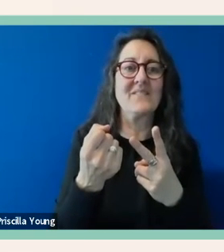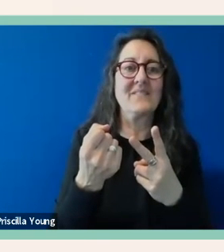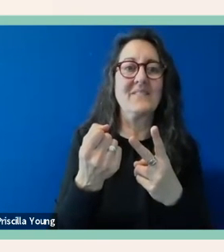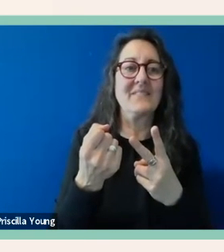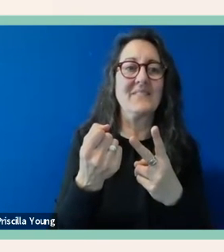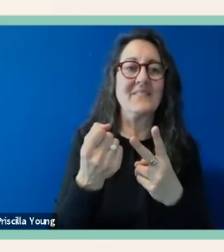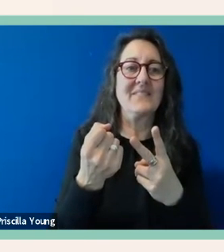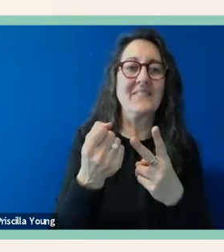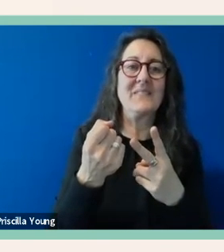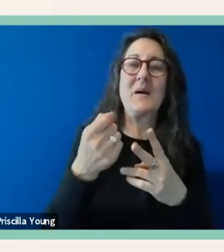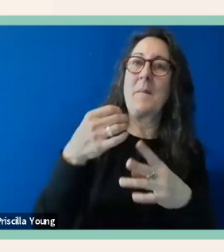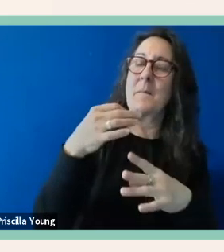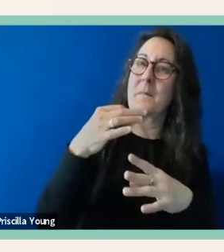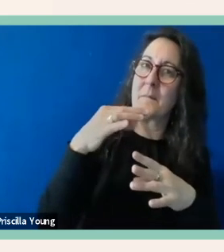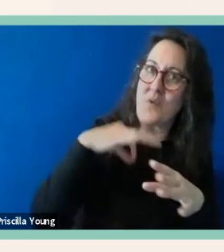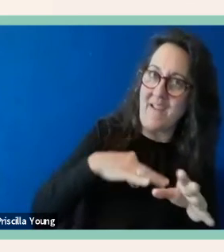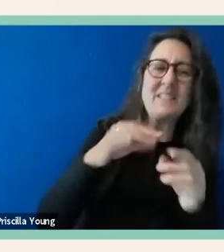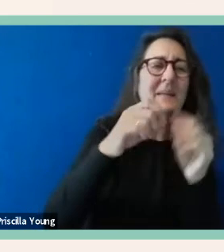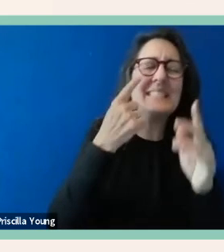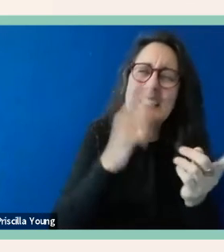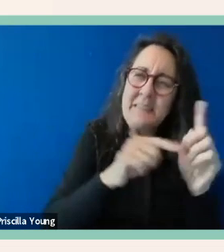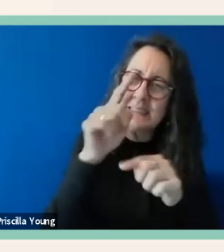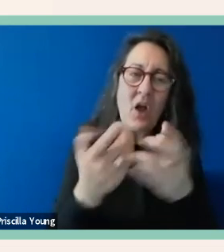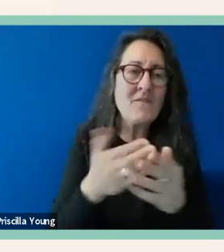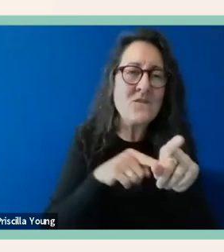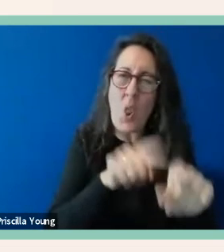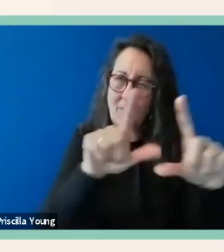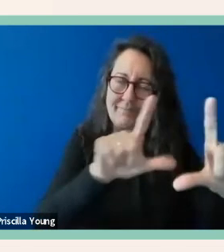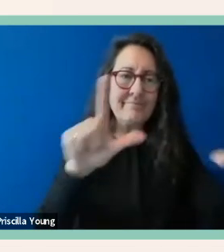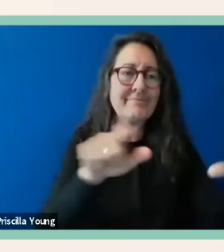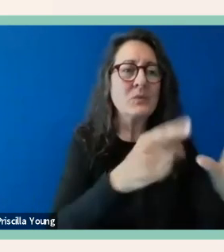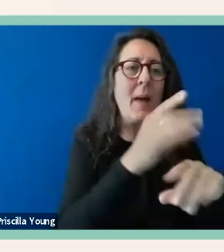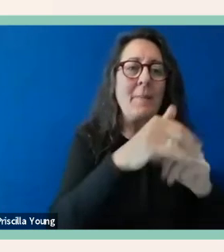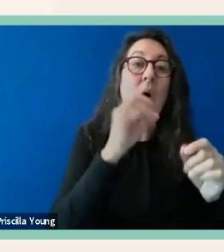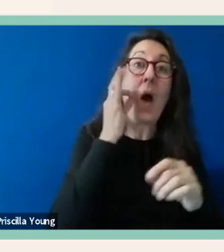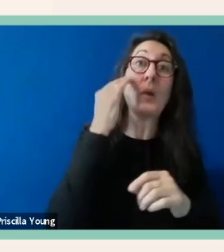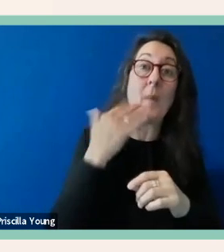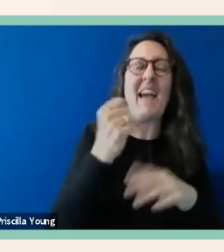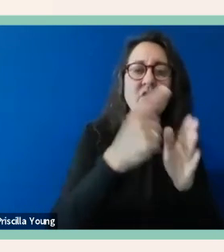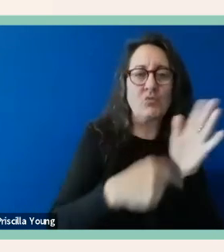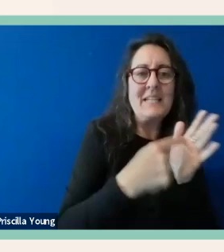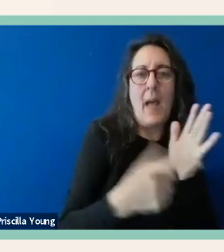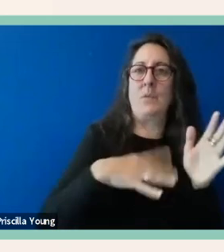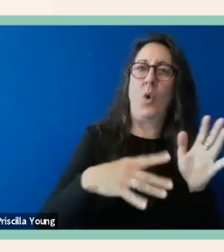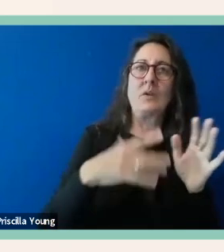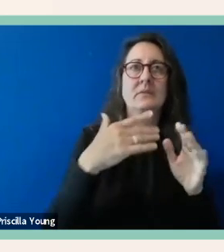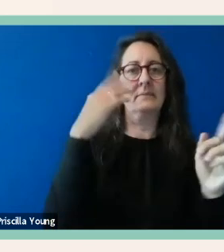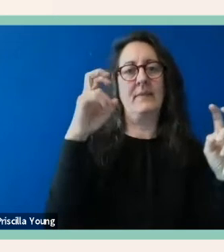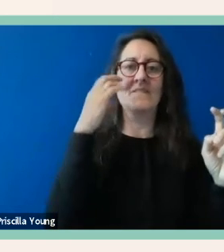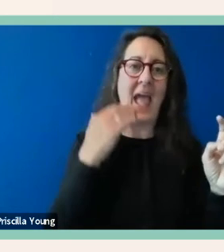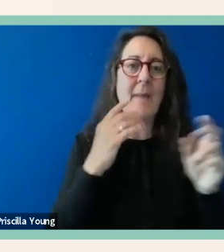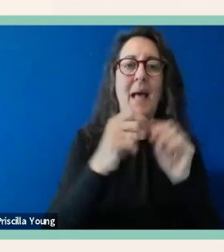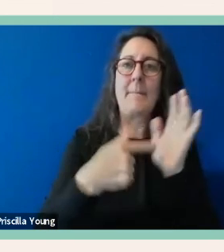gender privilege, but discrimination in terms of their racial identity. In the context of Australia, a Torres Strait